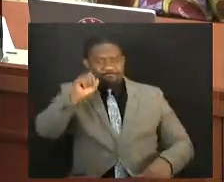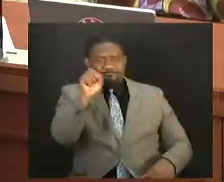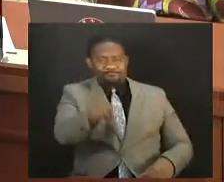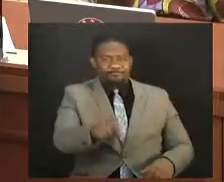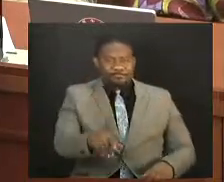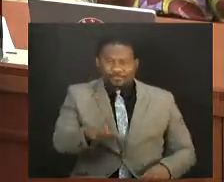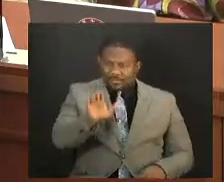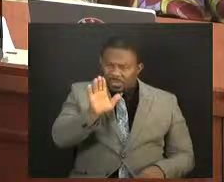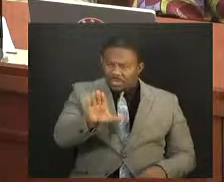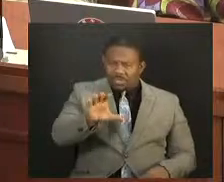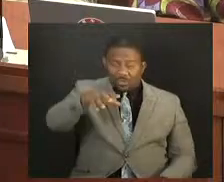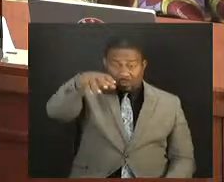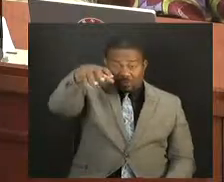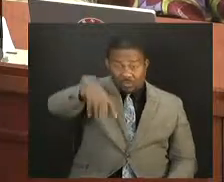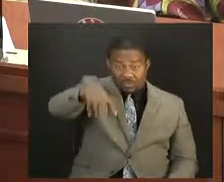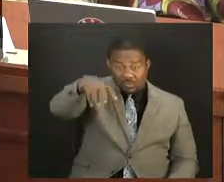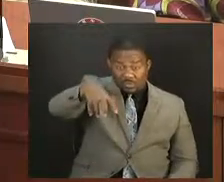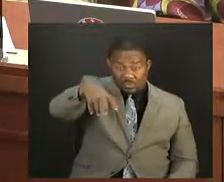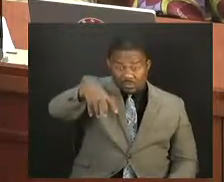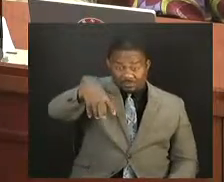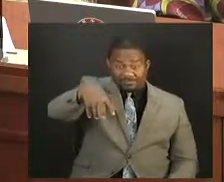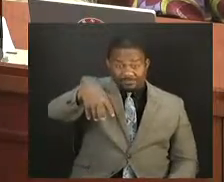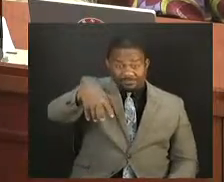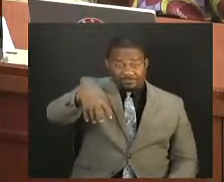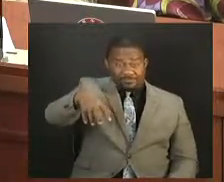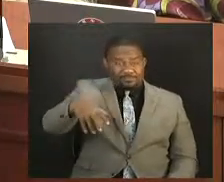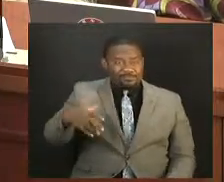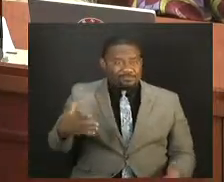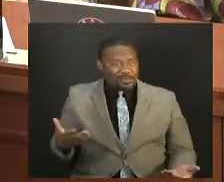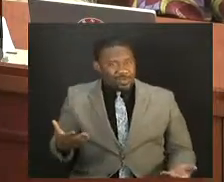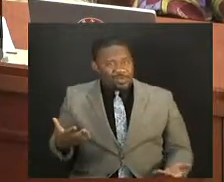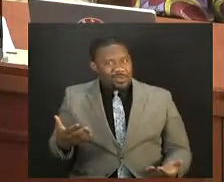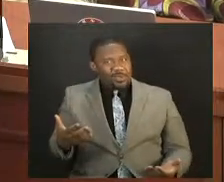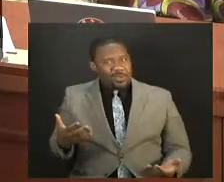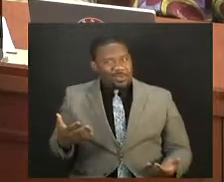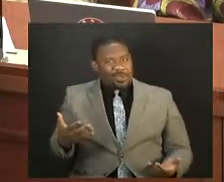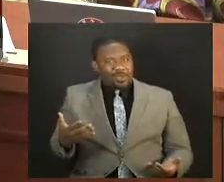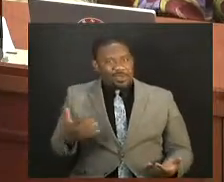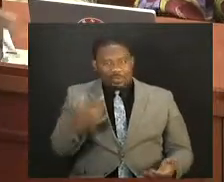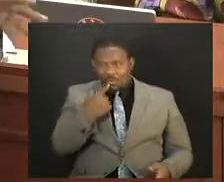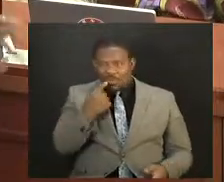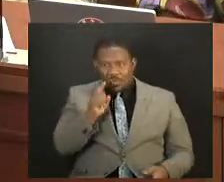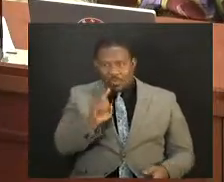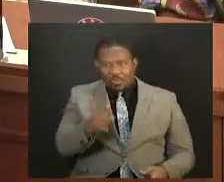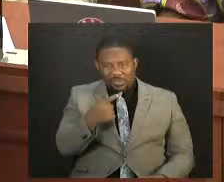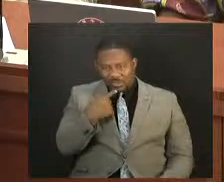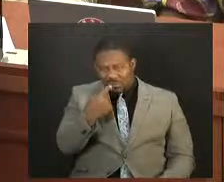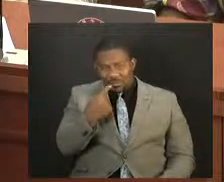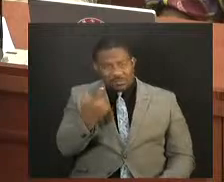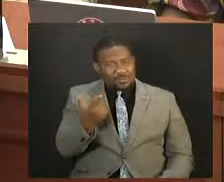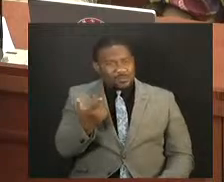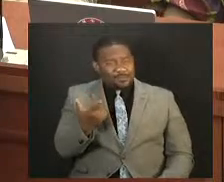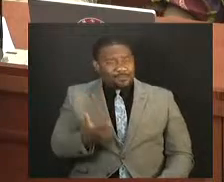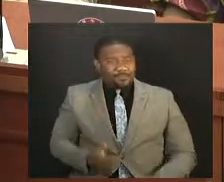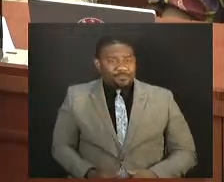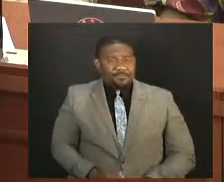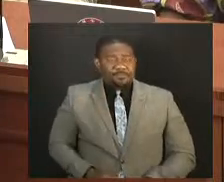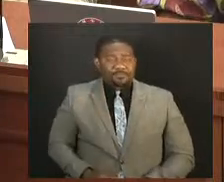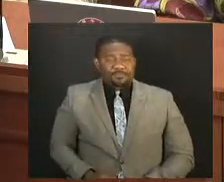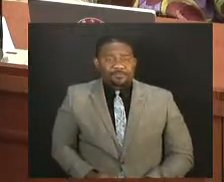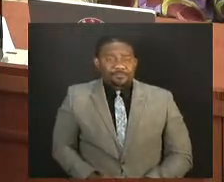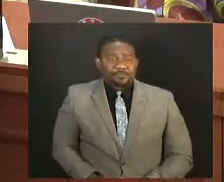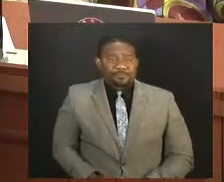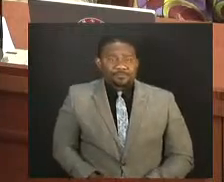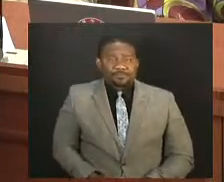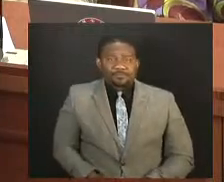your constituency, because that is what our standing orders say. There's no provision in our standing orders saying